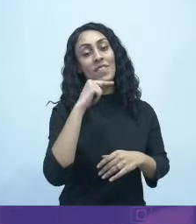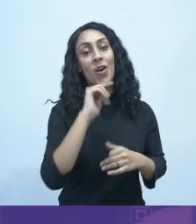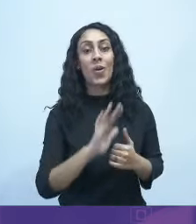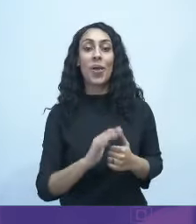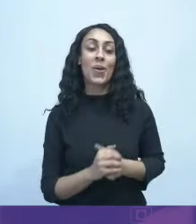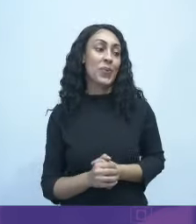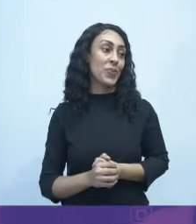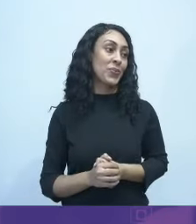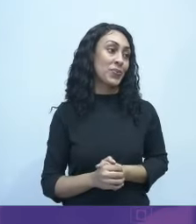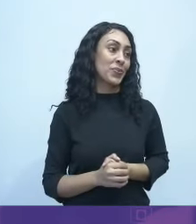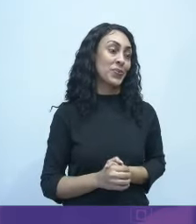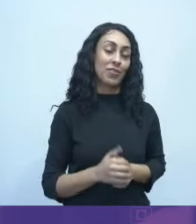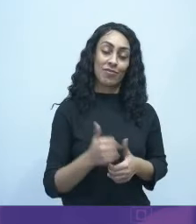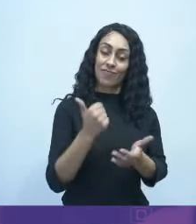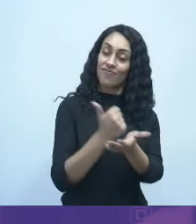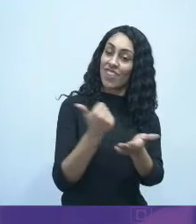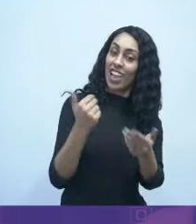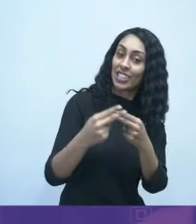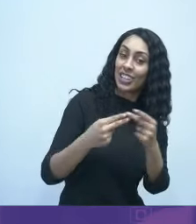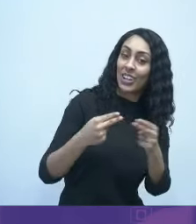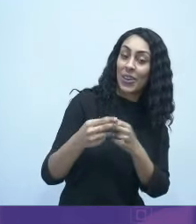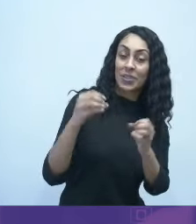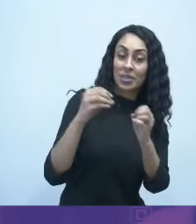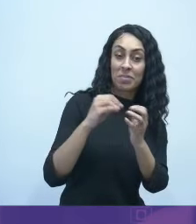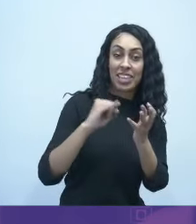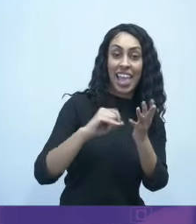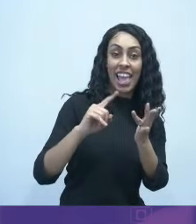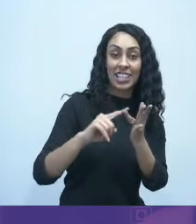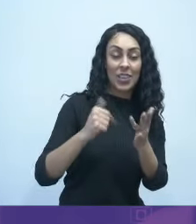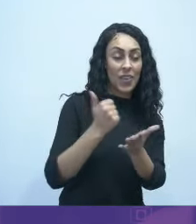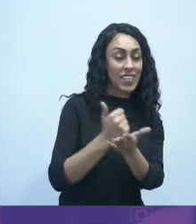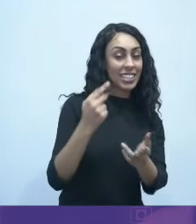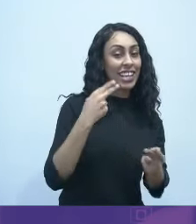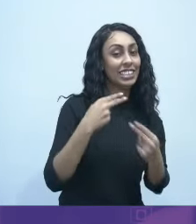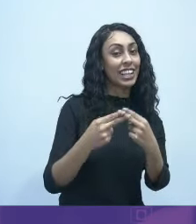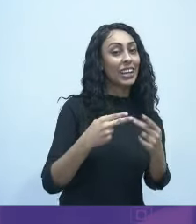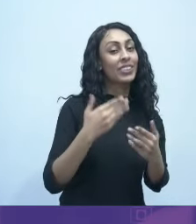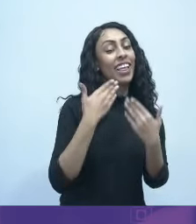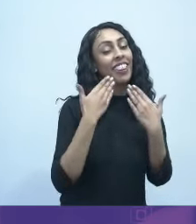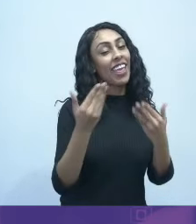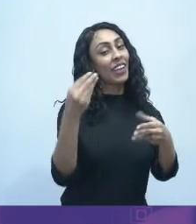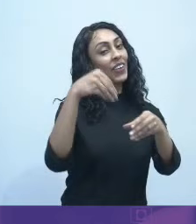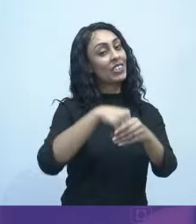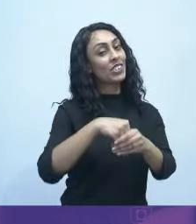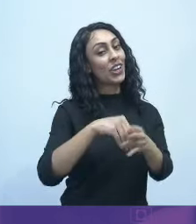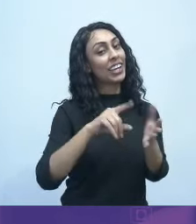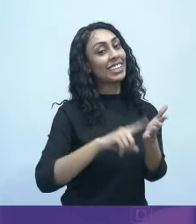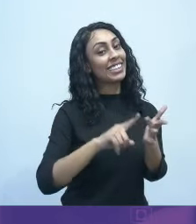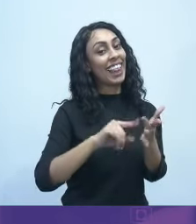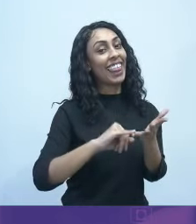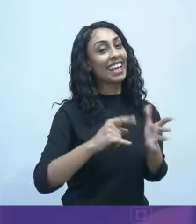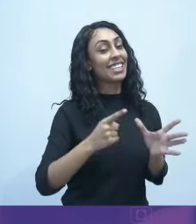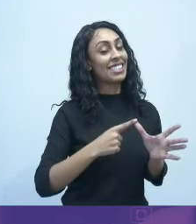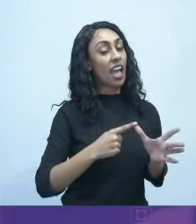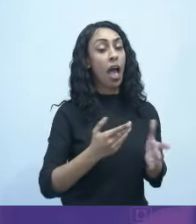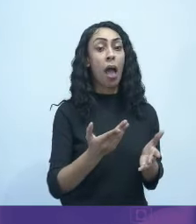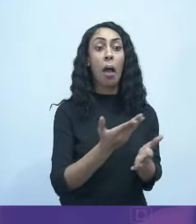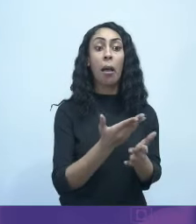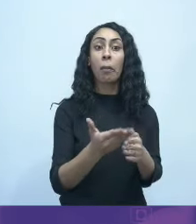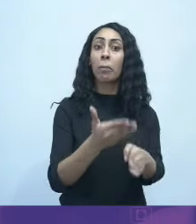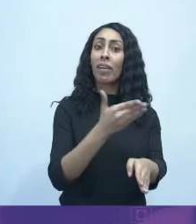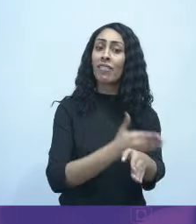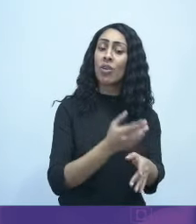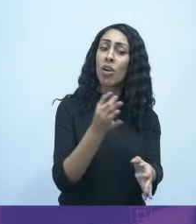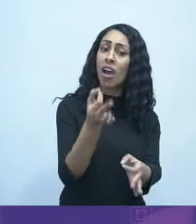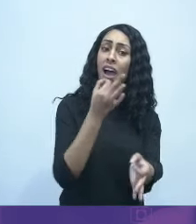great news. BSO are doing some fantastic work in this. Thanks very much for joining us, Lisa. Now, before we start answering your questions,